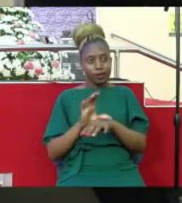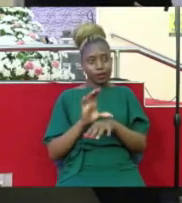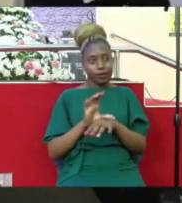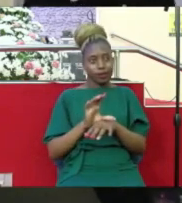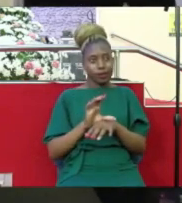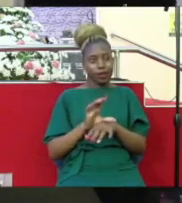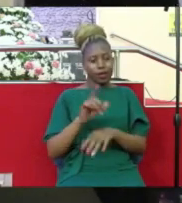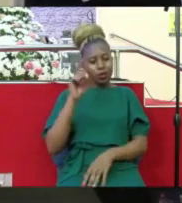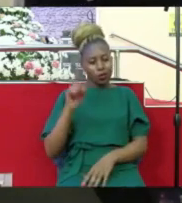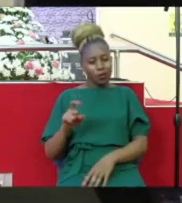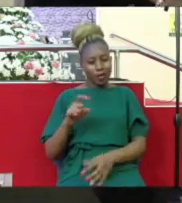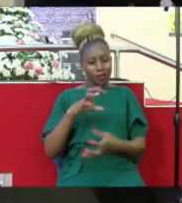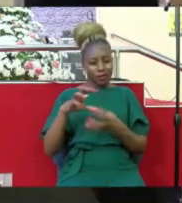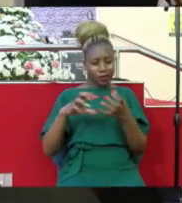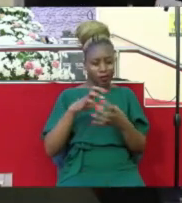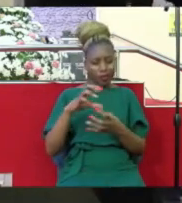You must mix it with faith.